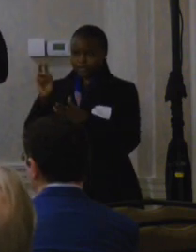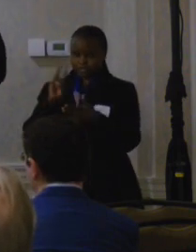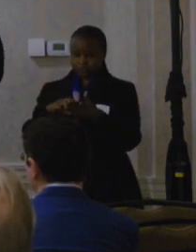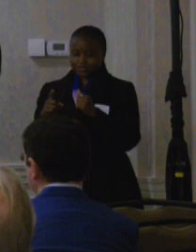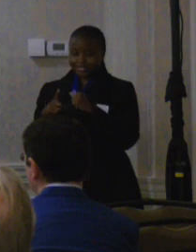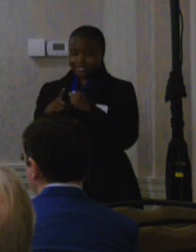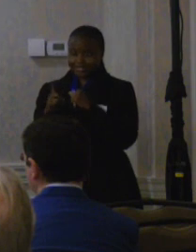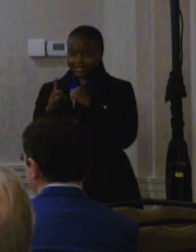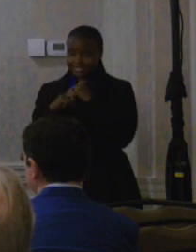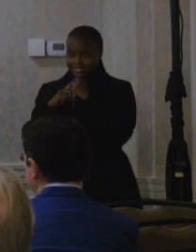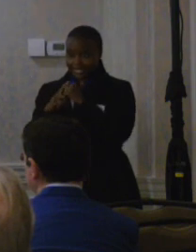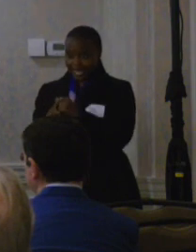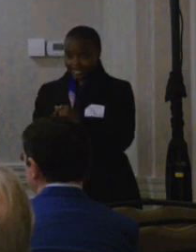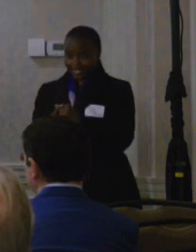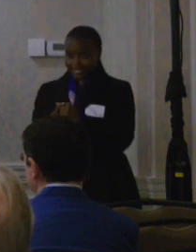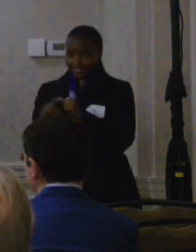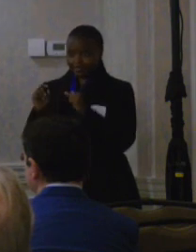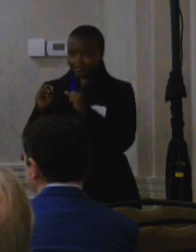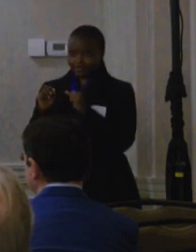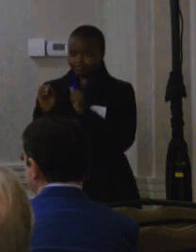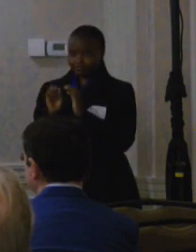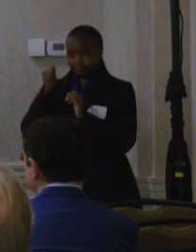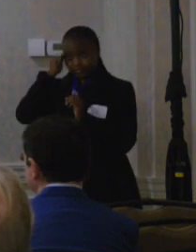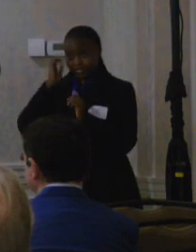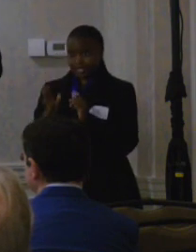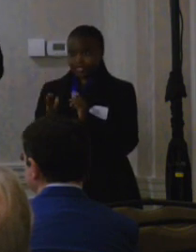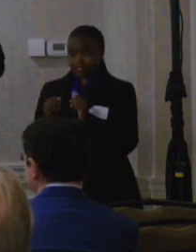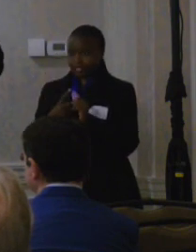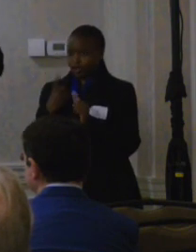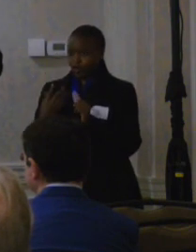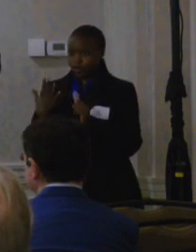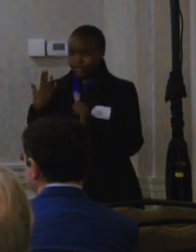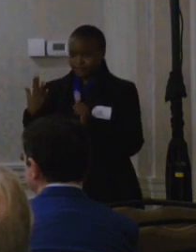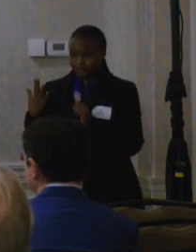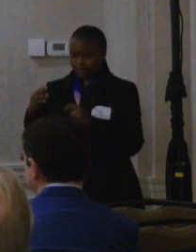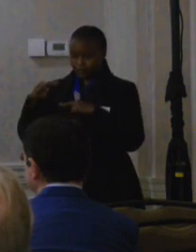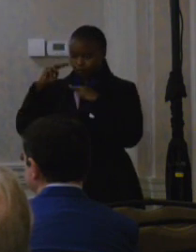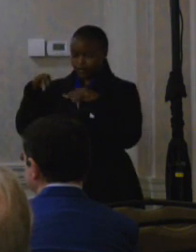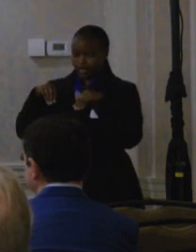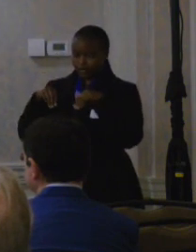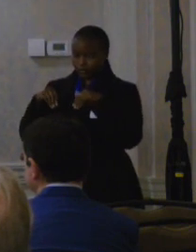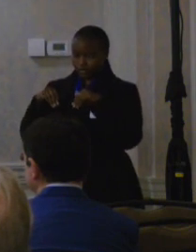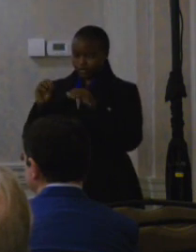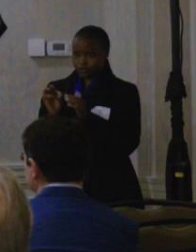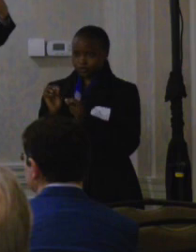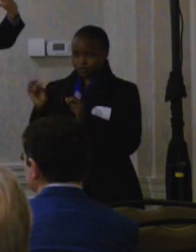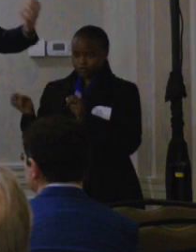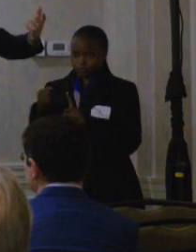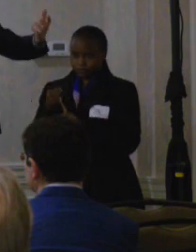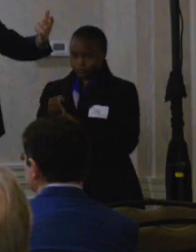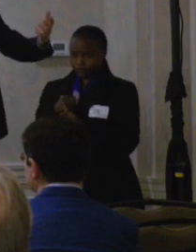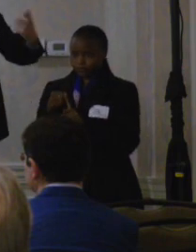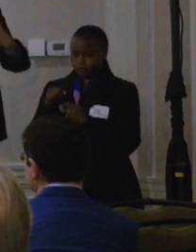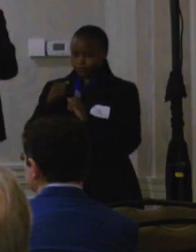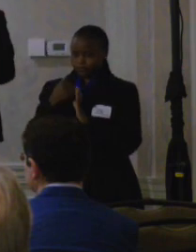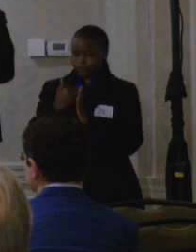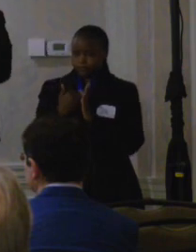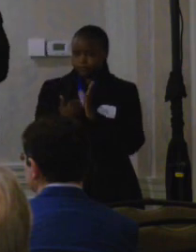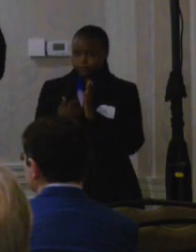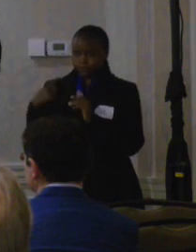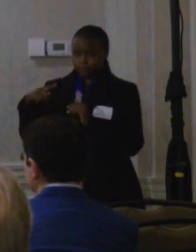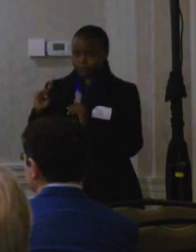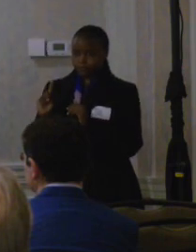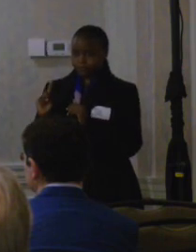studies of math professional development in the US. Only 5 of them were of high enough quality to actually measure the impact of the program,